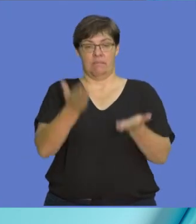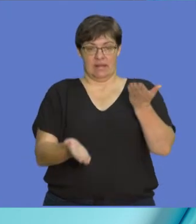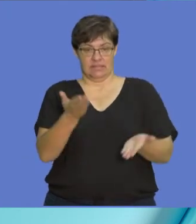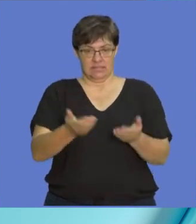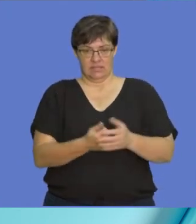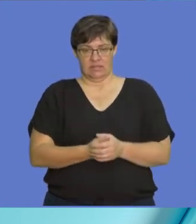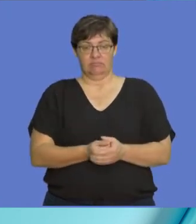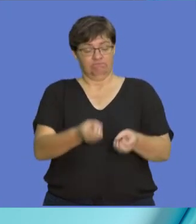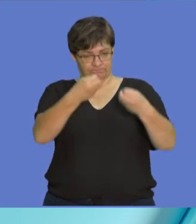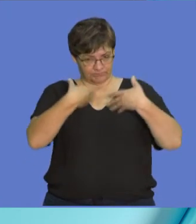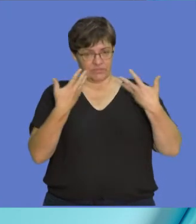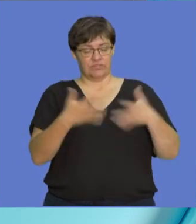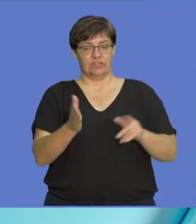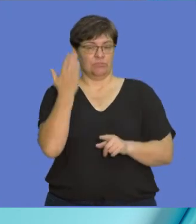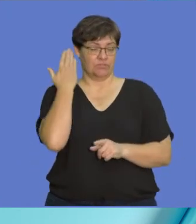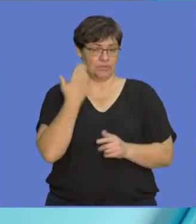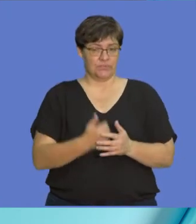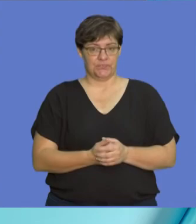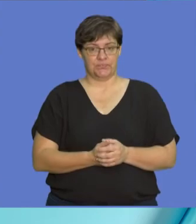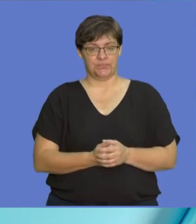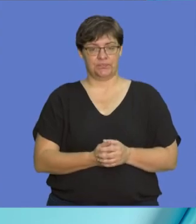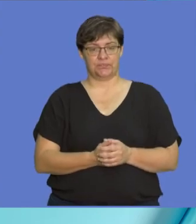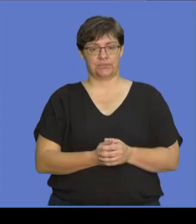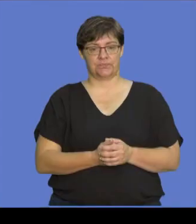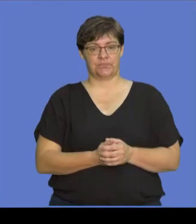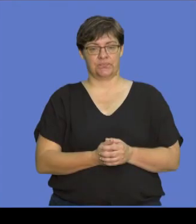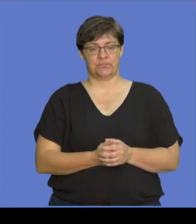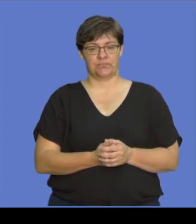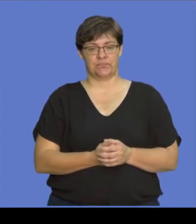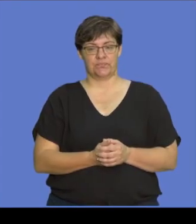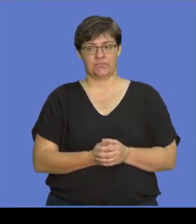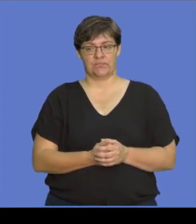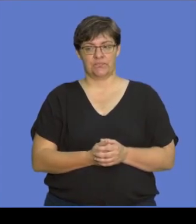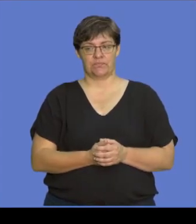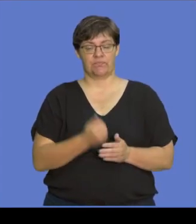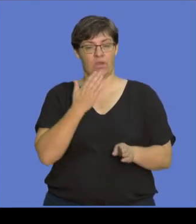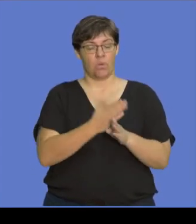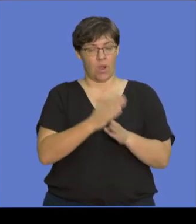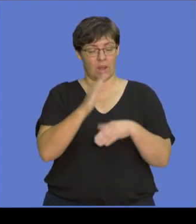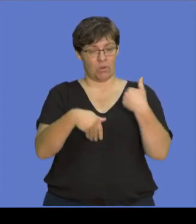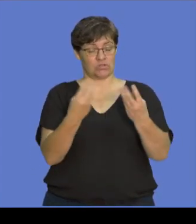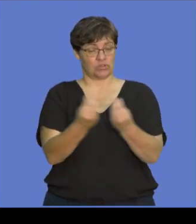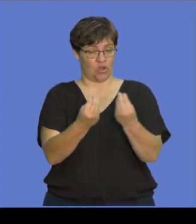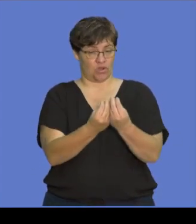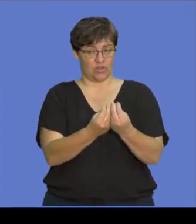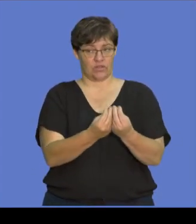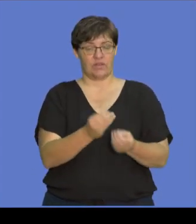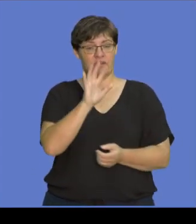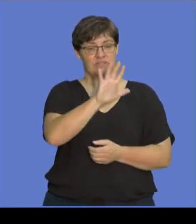opening balance, which was given to us, right? My work in process stock,